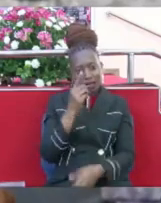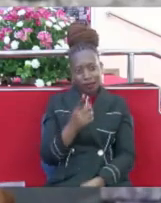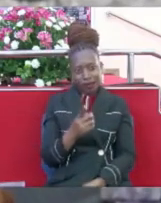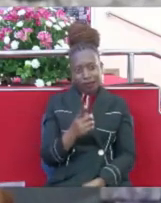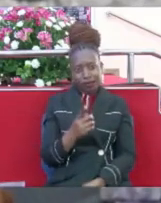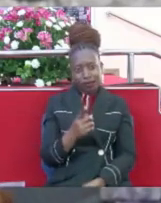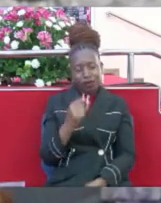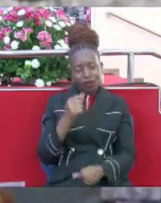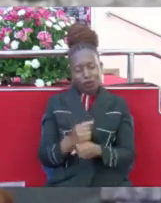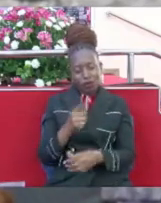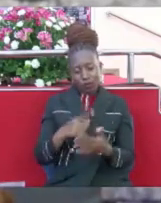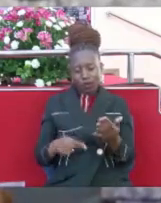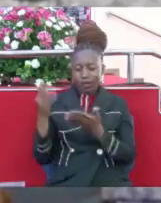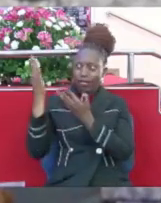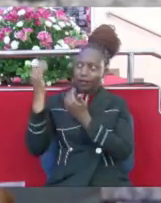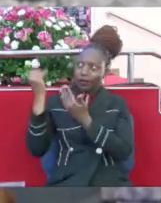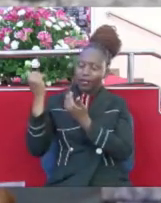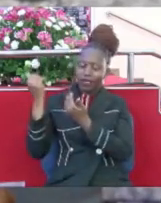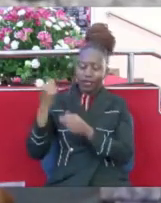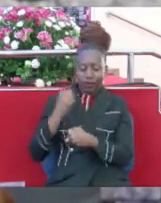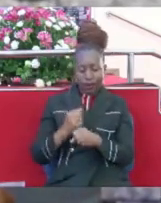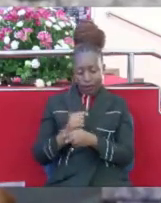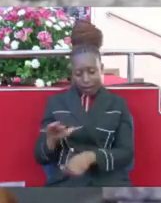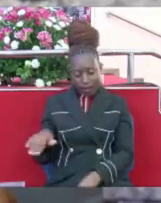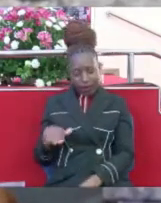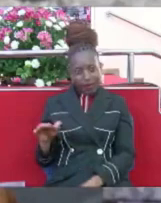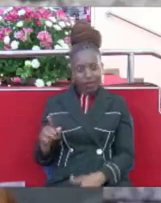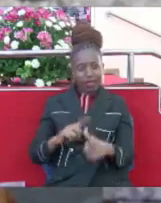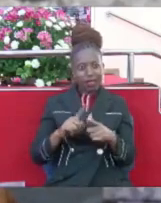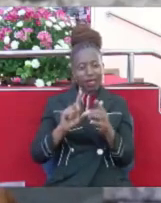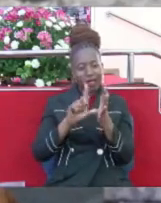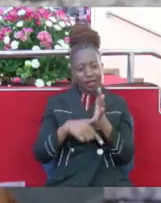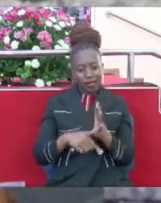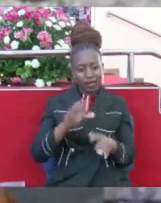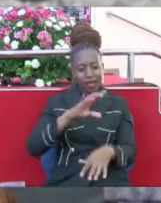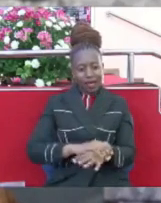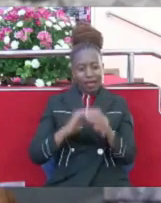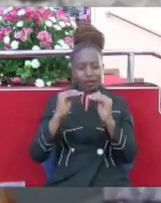your workplace to be able to step into an area of promotion.